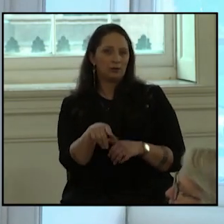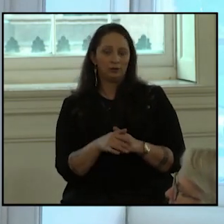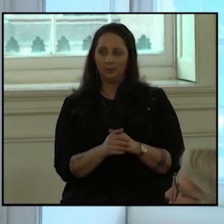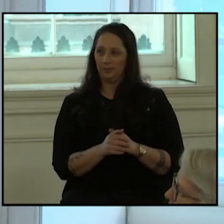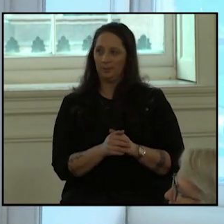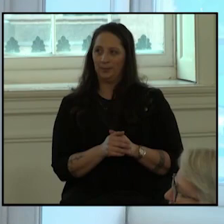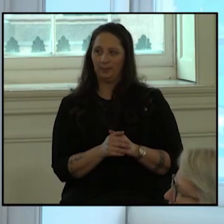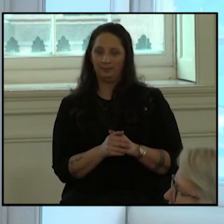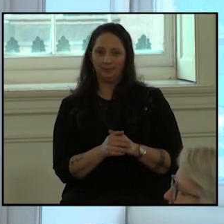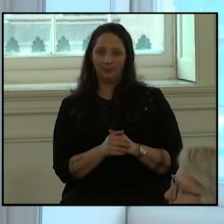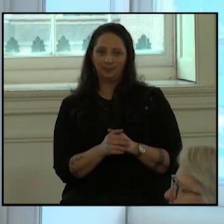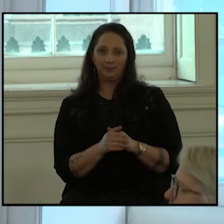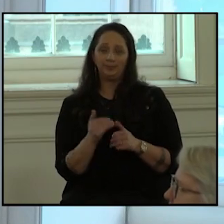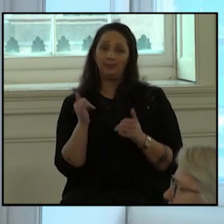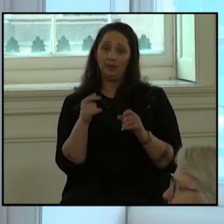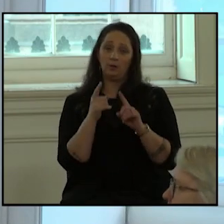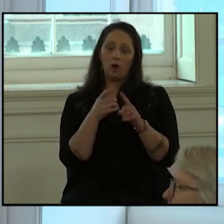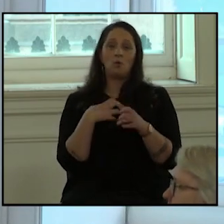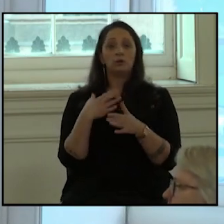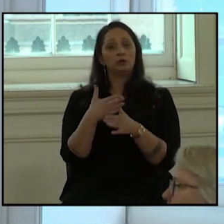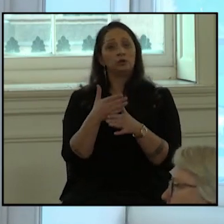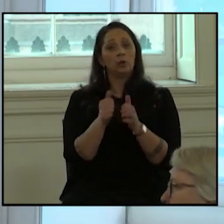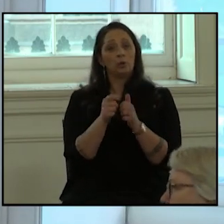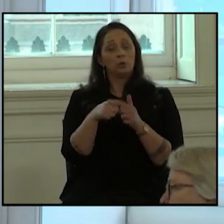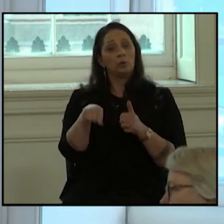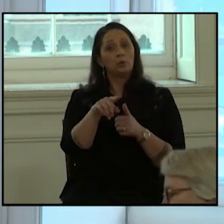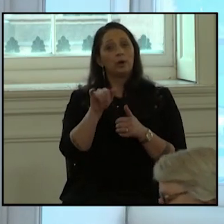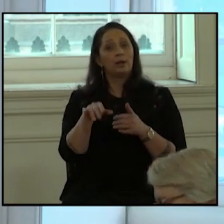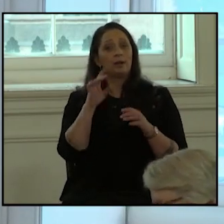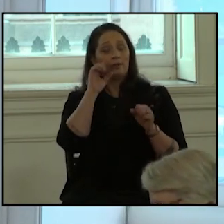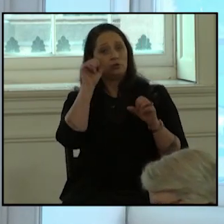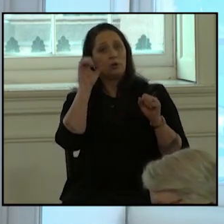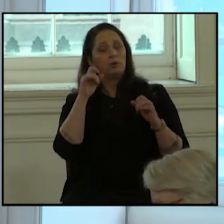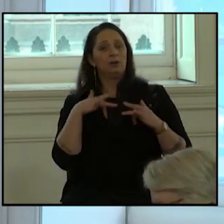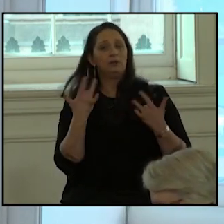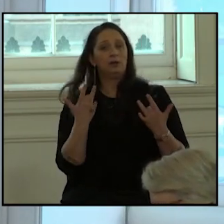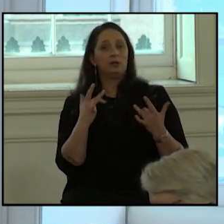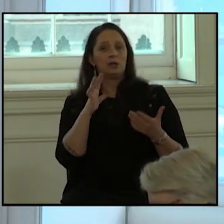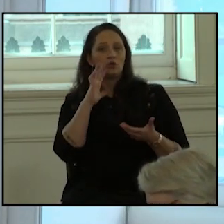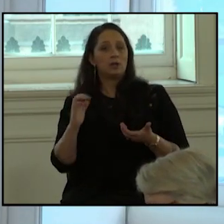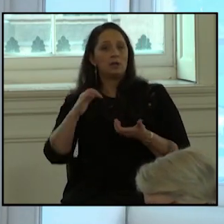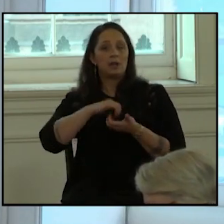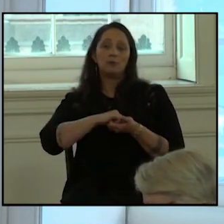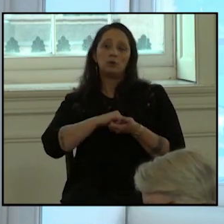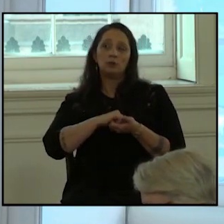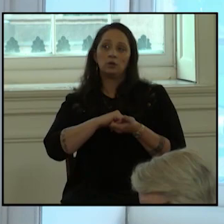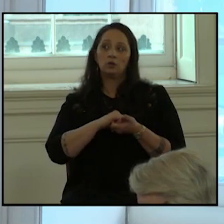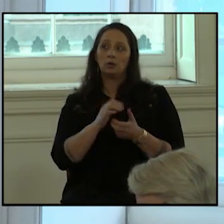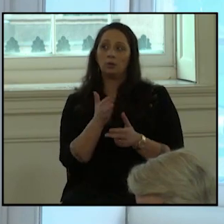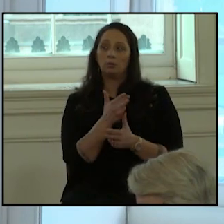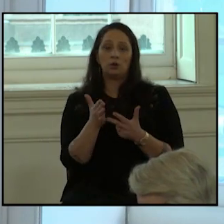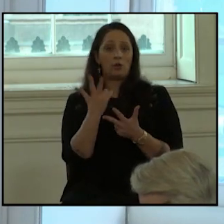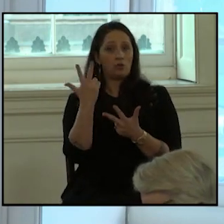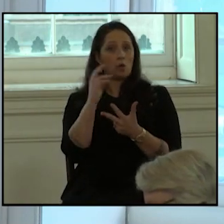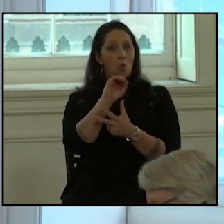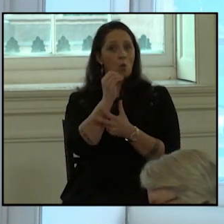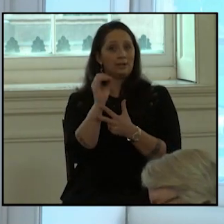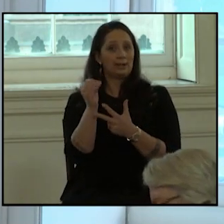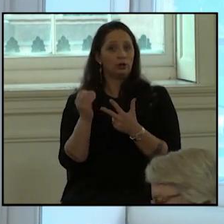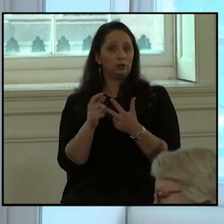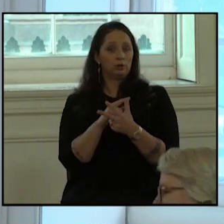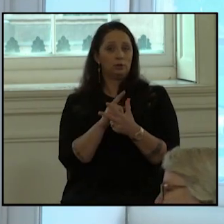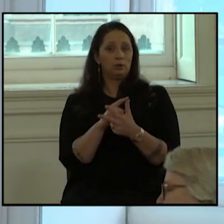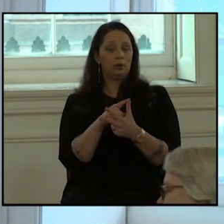And so at this point, I want to share with you that this incredible event is a collaboration between three organizations. We